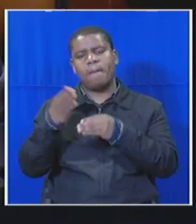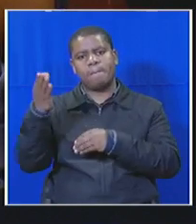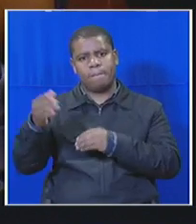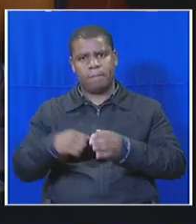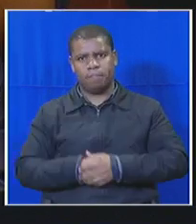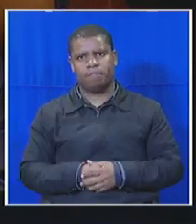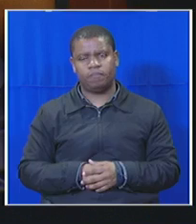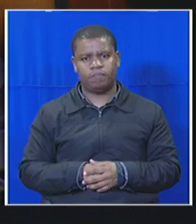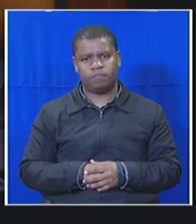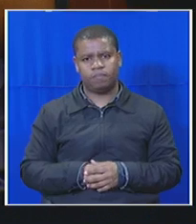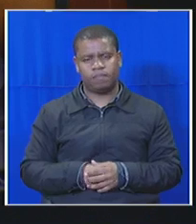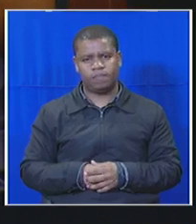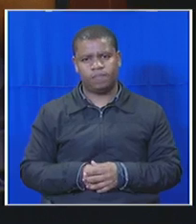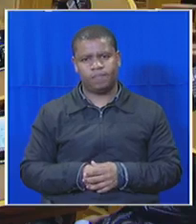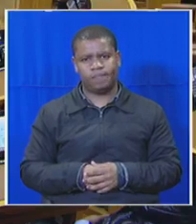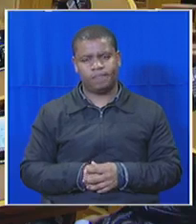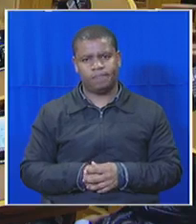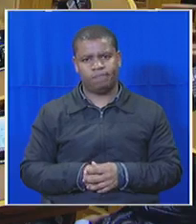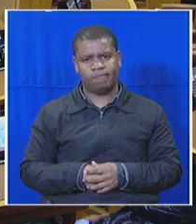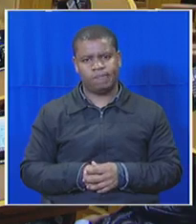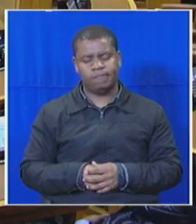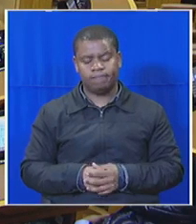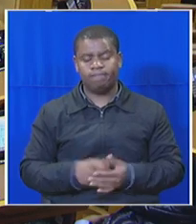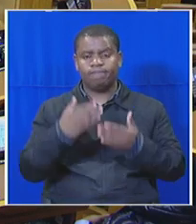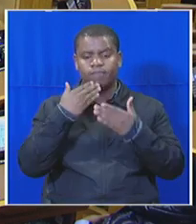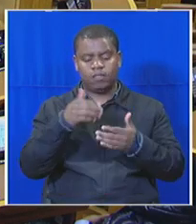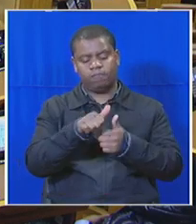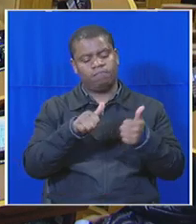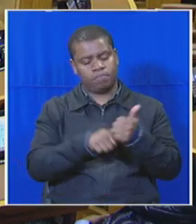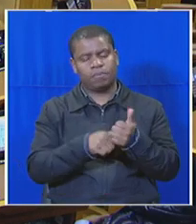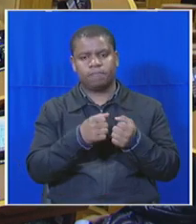Quiet, honorable member. Ndiyabonga Sekela Somlomo.